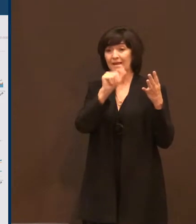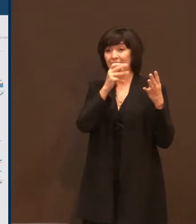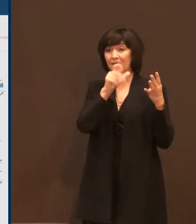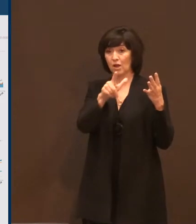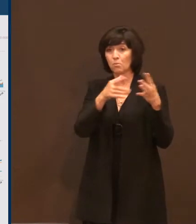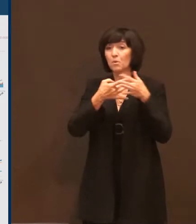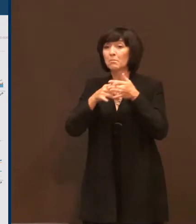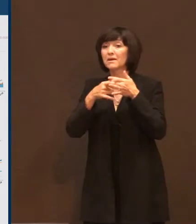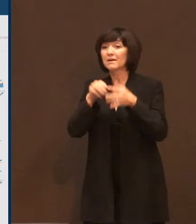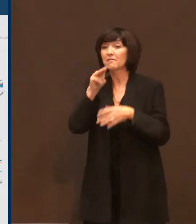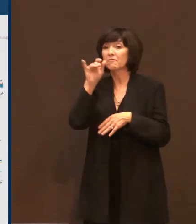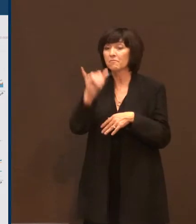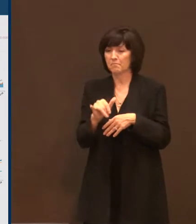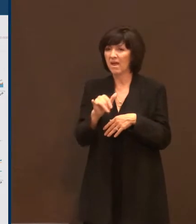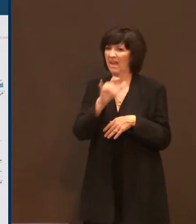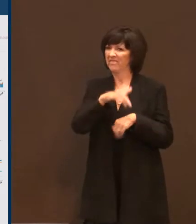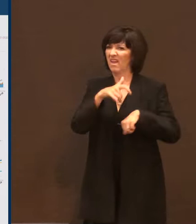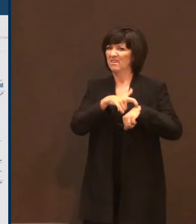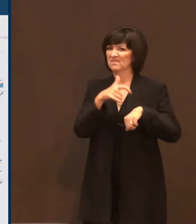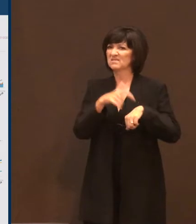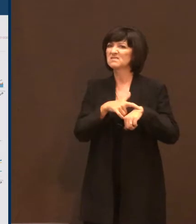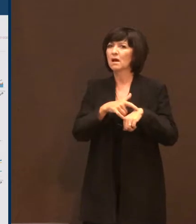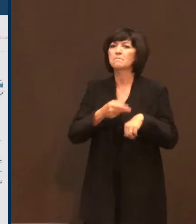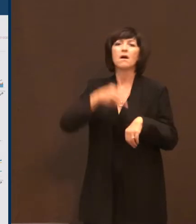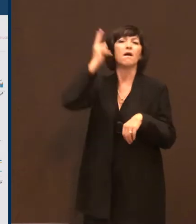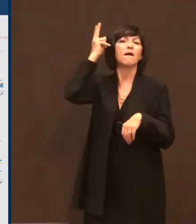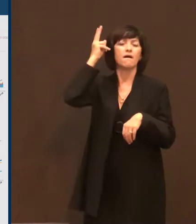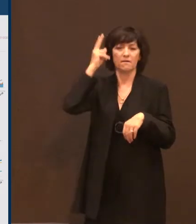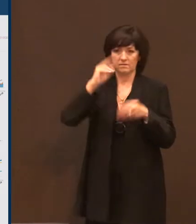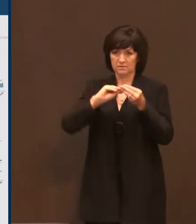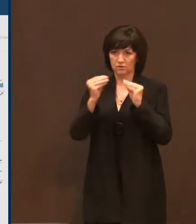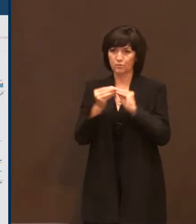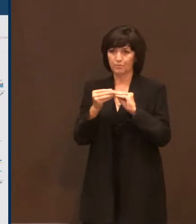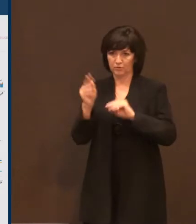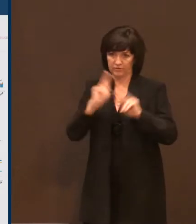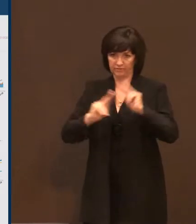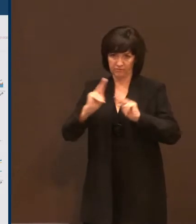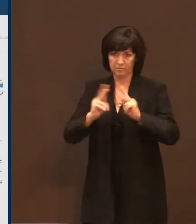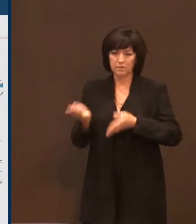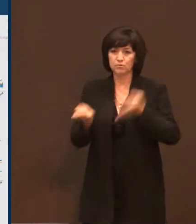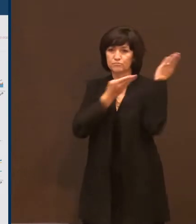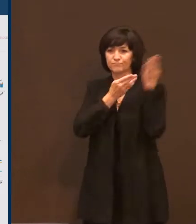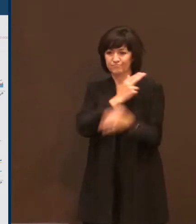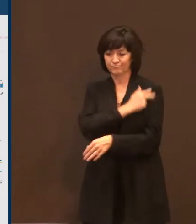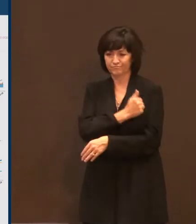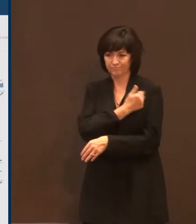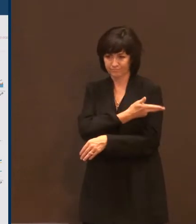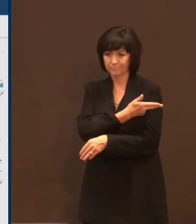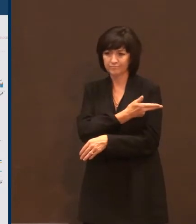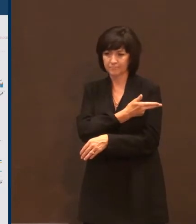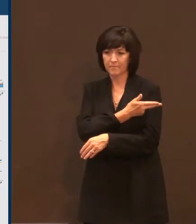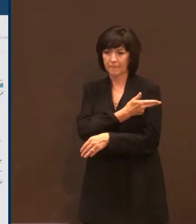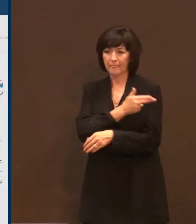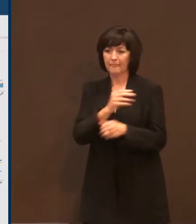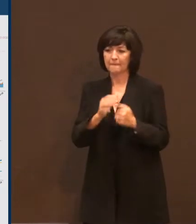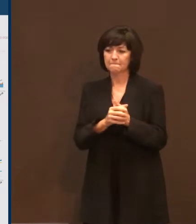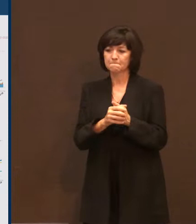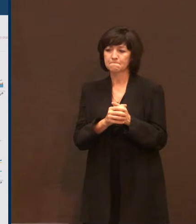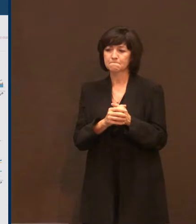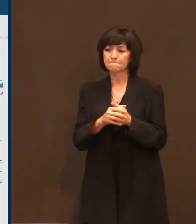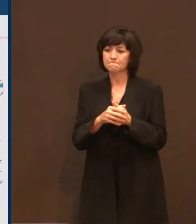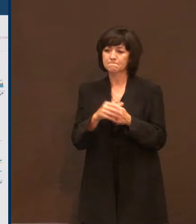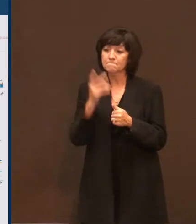real peak. A percentage of persons who tested positive, again, the peak back in late